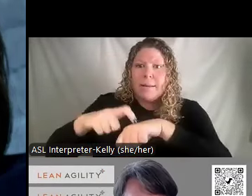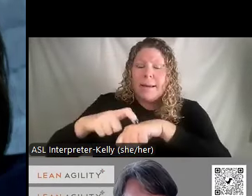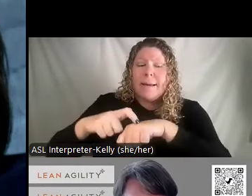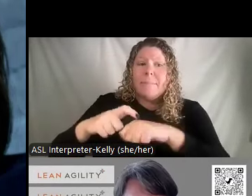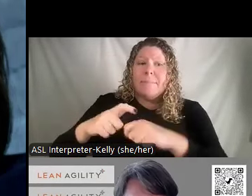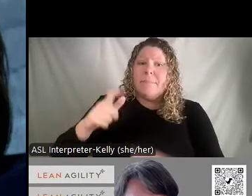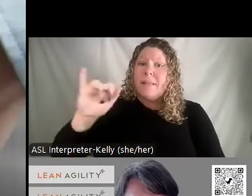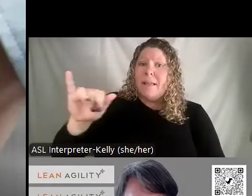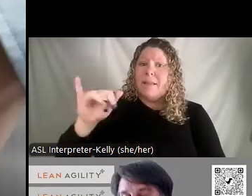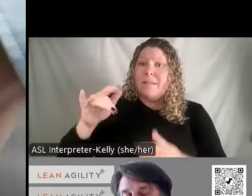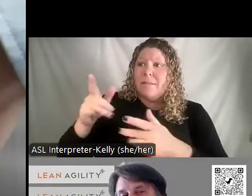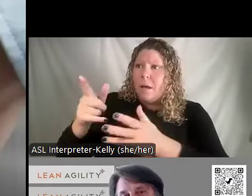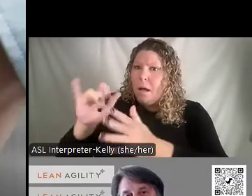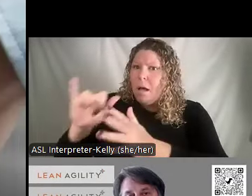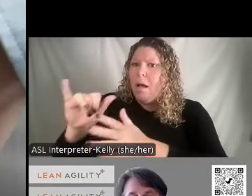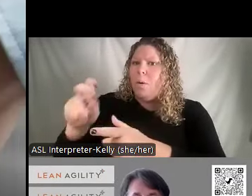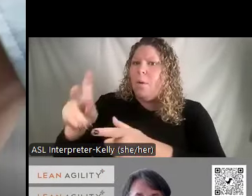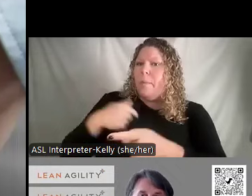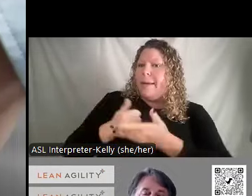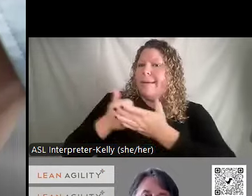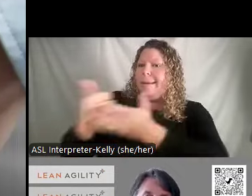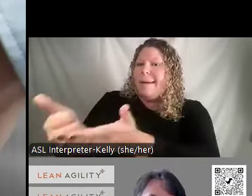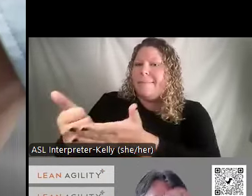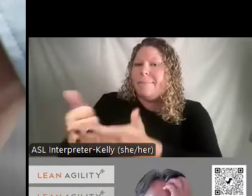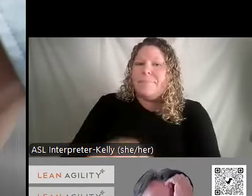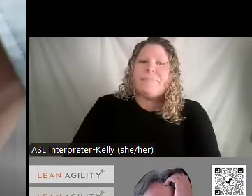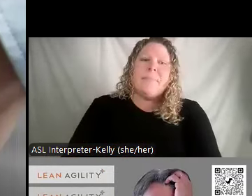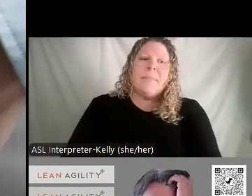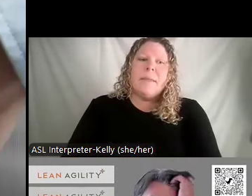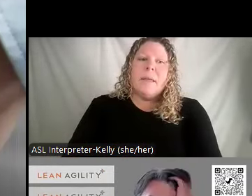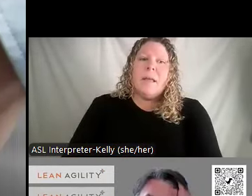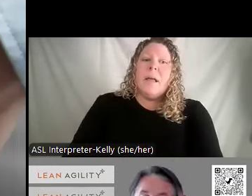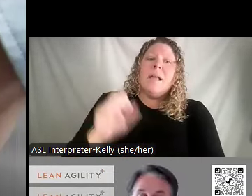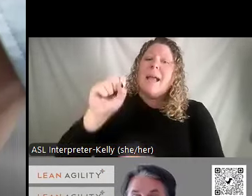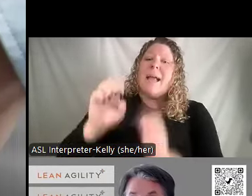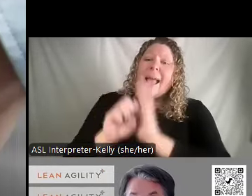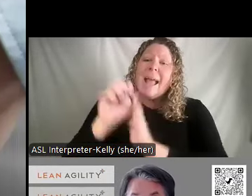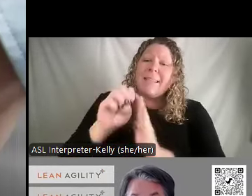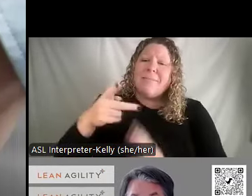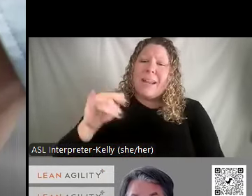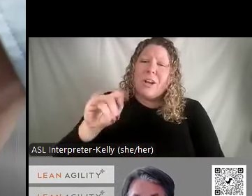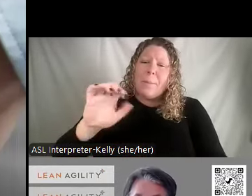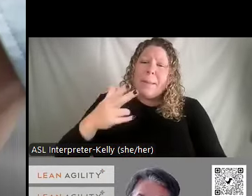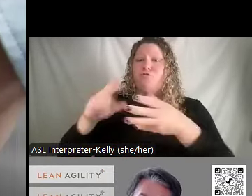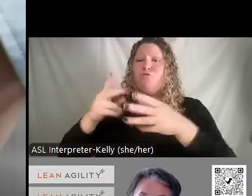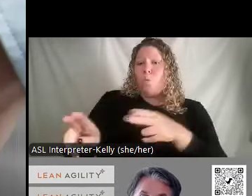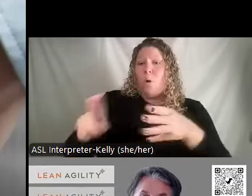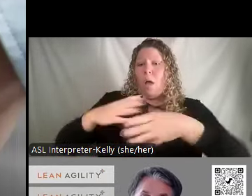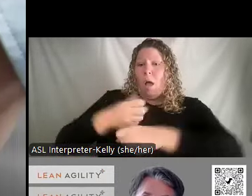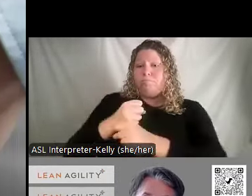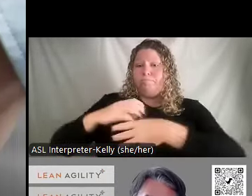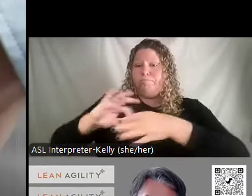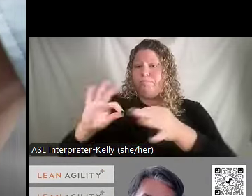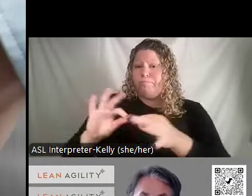them. And I mentioned elevator pitch. Don't dismiss that, but I think an elevator pitch is really useful to